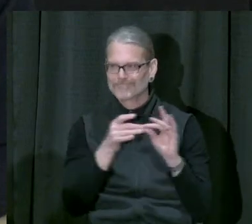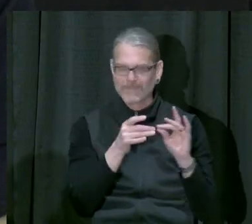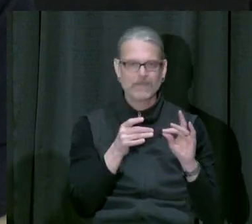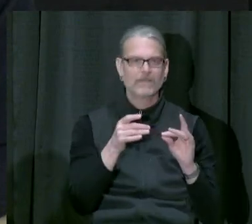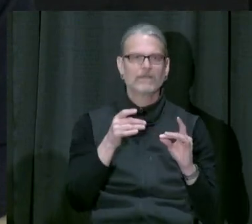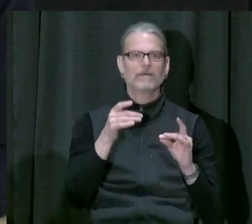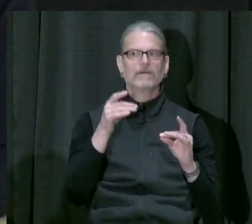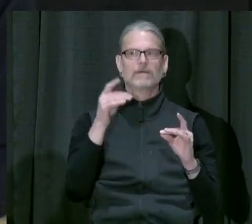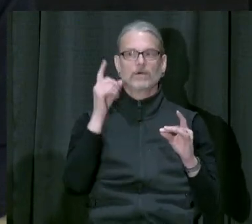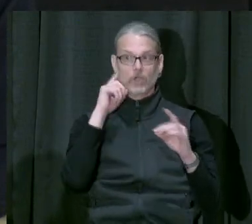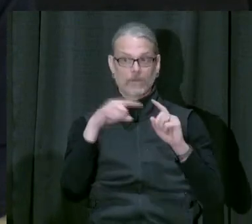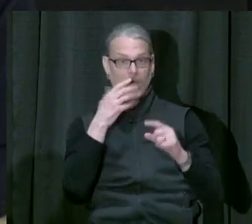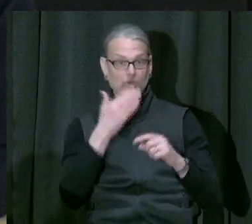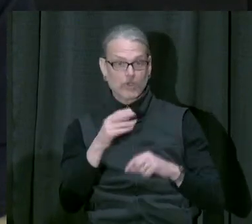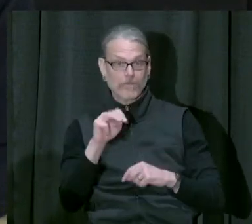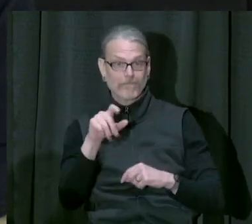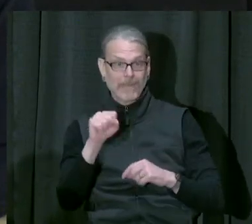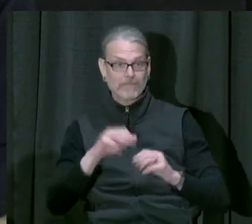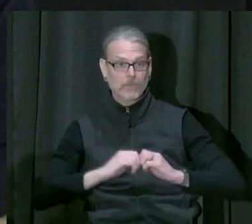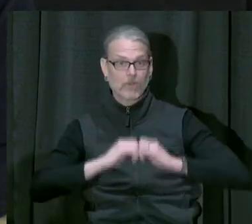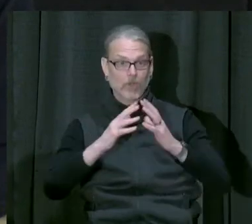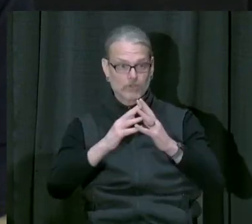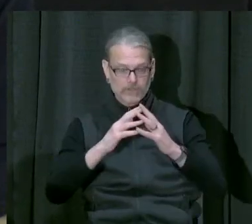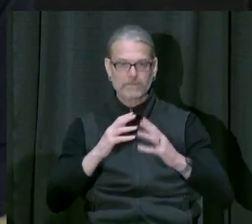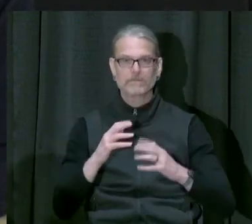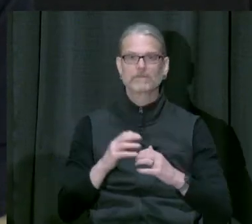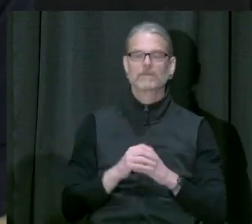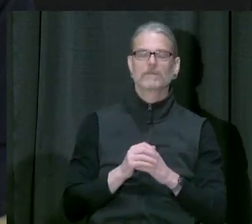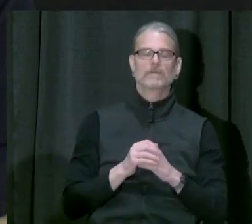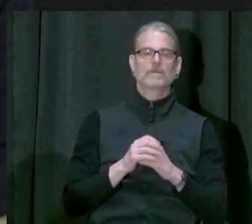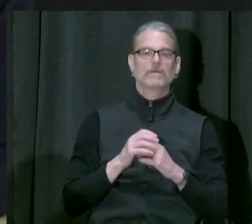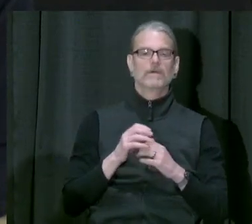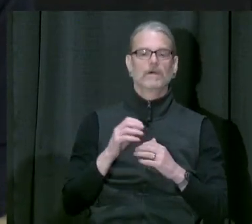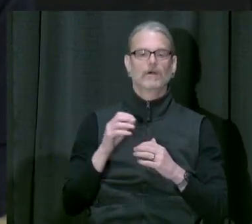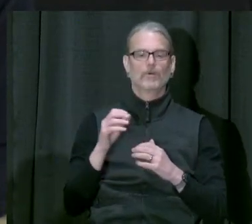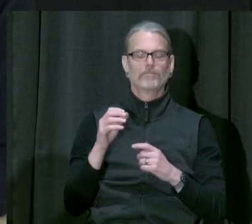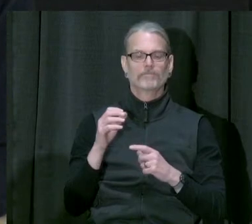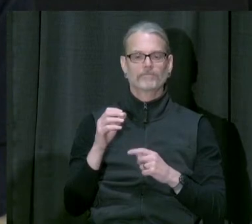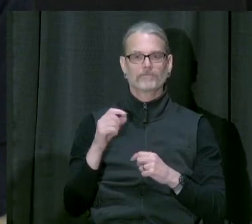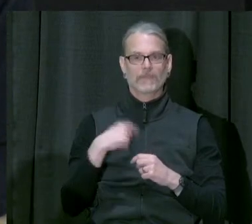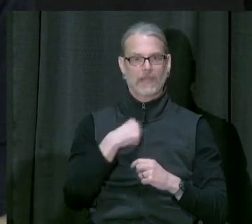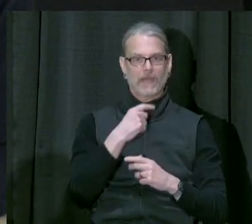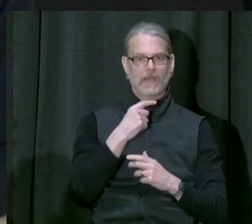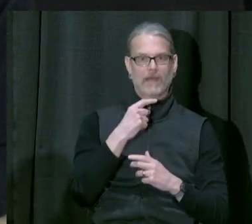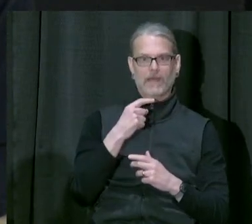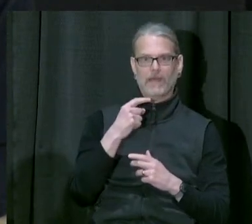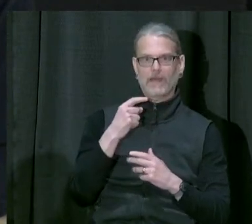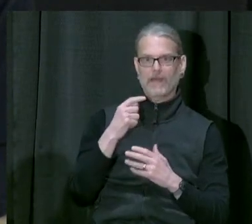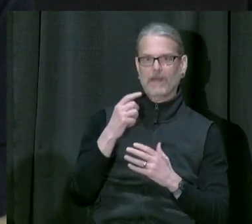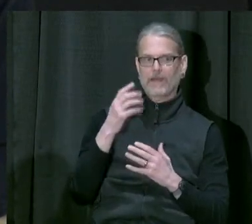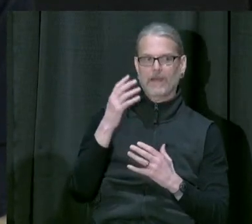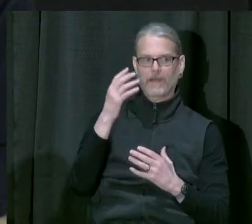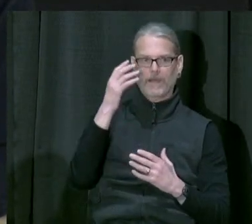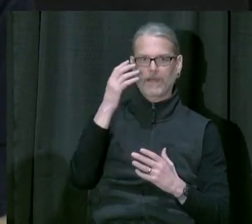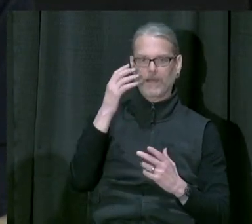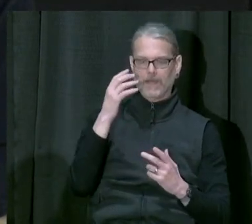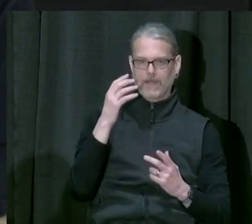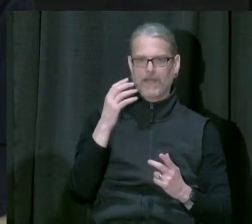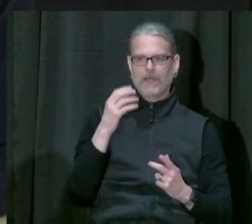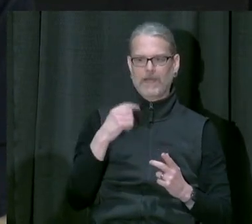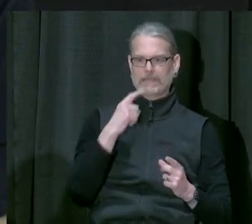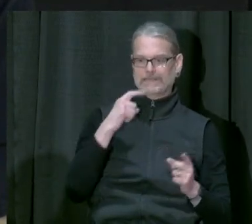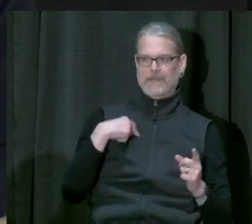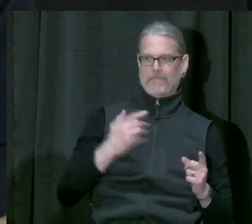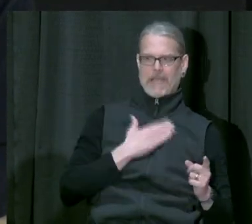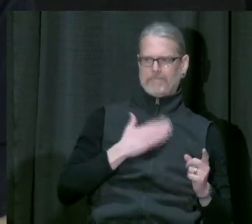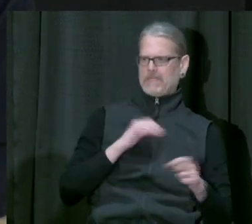launching, and Jose Gastambide was the CEO, and I said, well, I'm happily employed where I am, but if